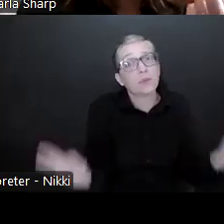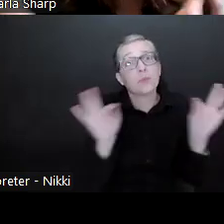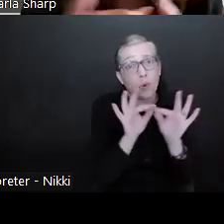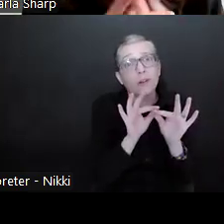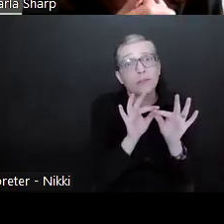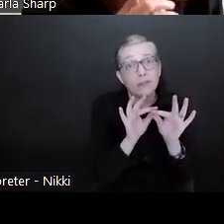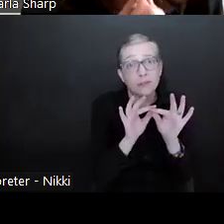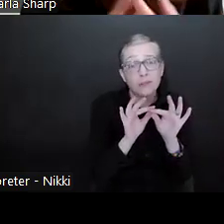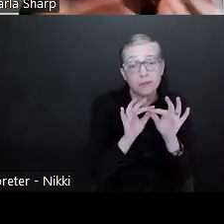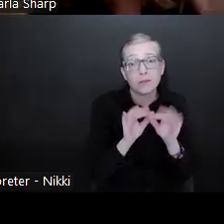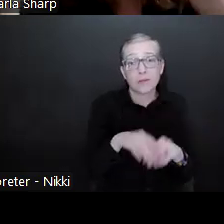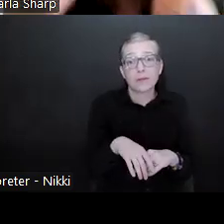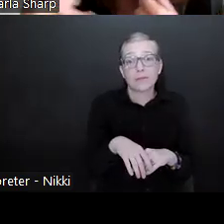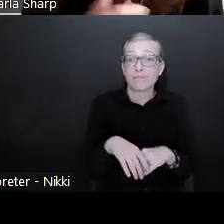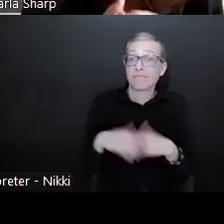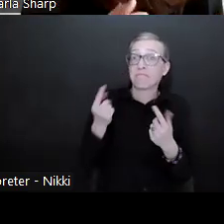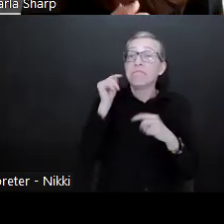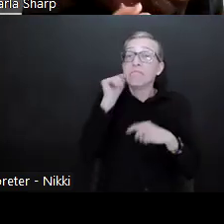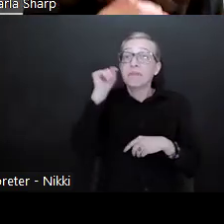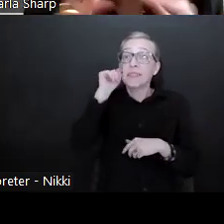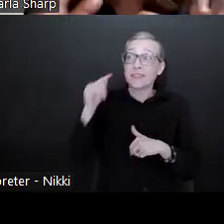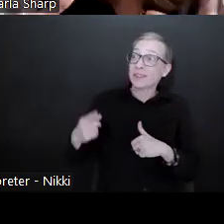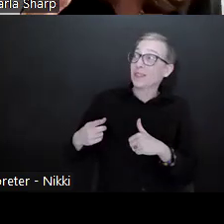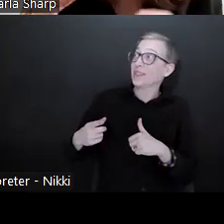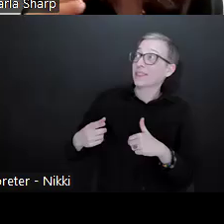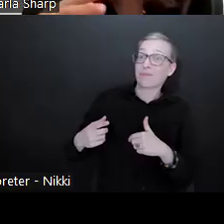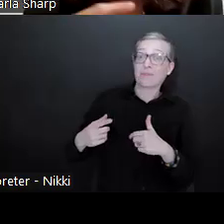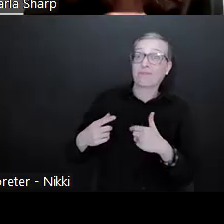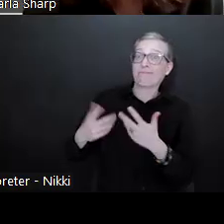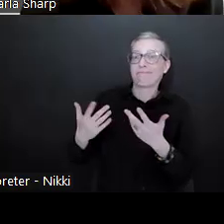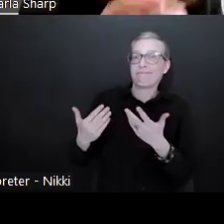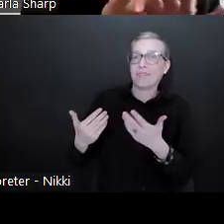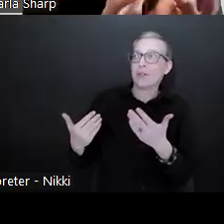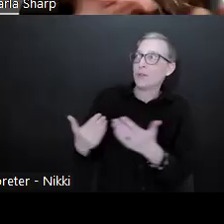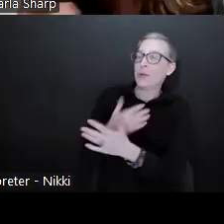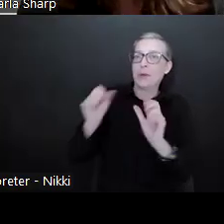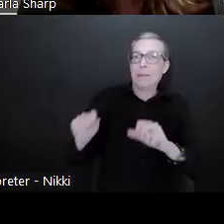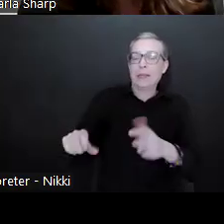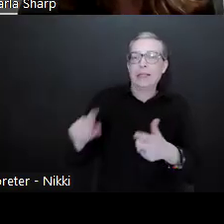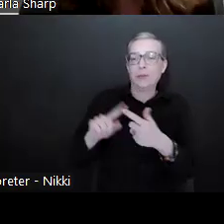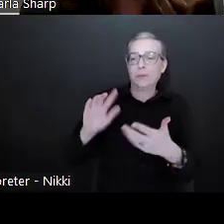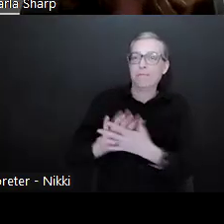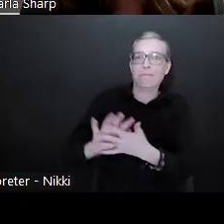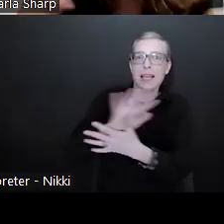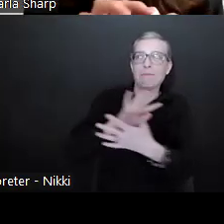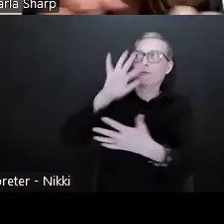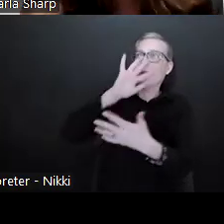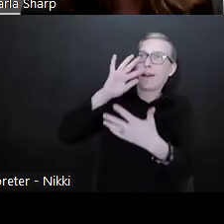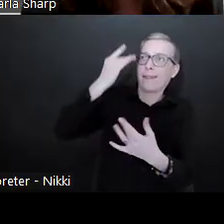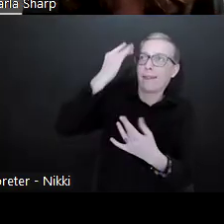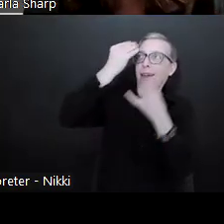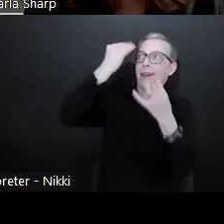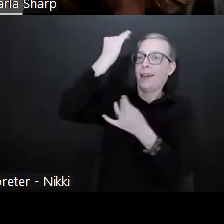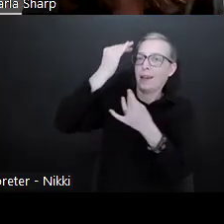have the capacity for abstract reflective thinking, and now they have to do this work. So traits in and of itself is not enough